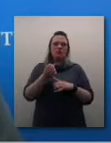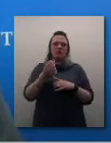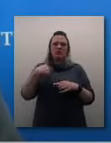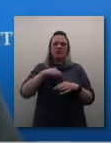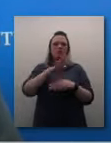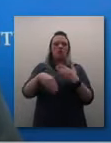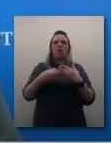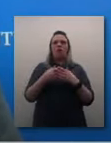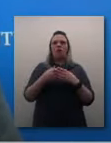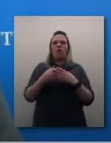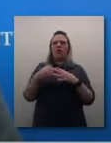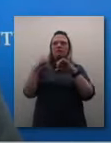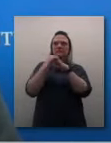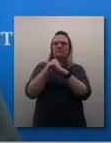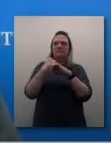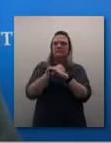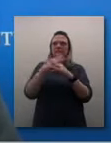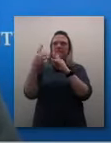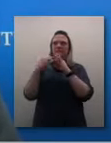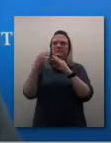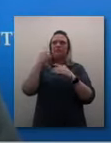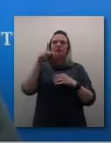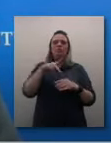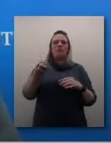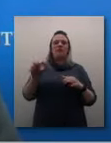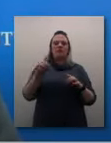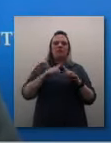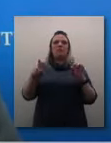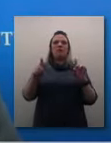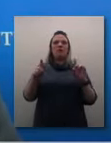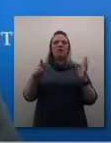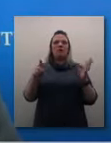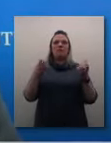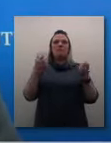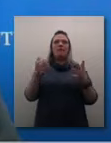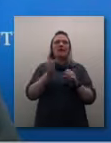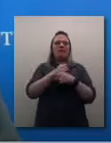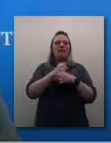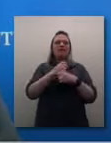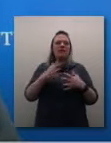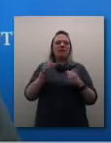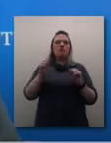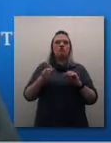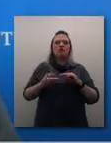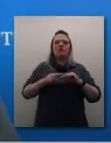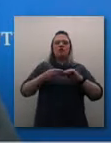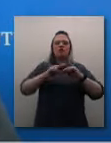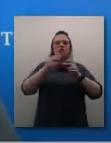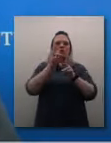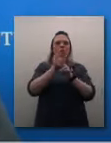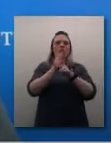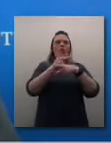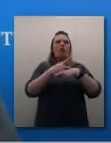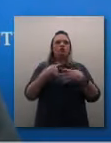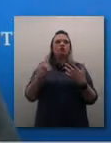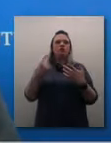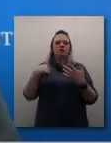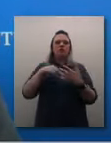for PPEs, but I am glad to say that it appears that the American manufacturers have been able to ramp up production, and those PPEs are starting to get out the